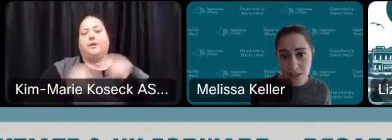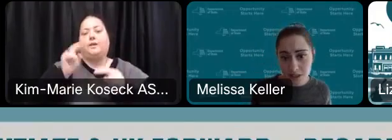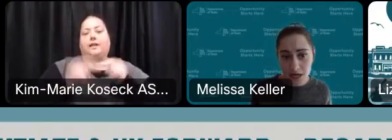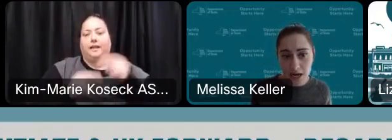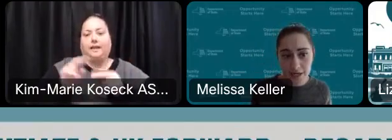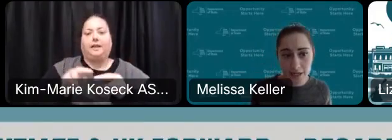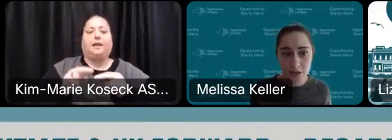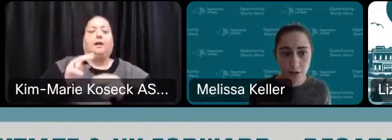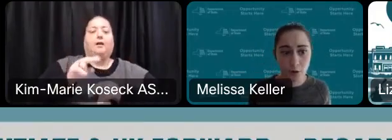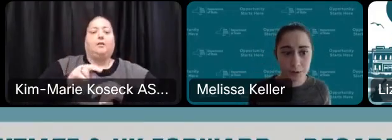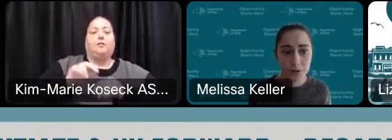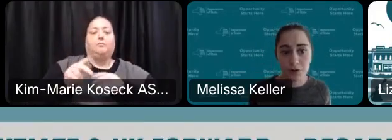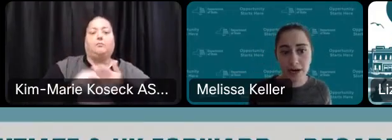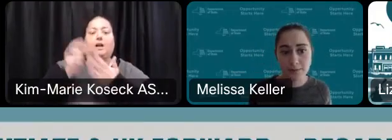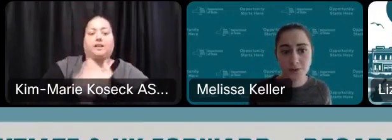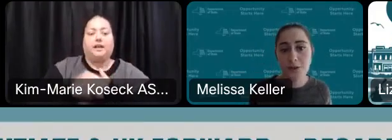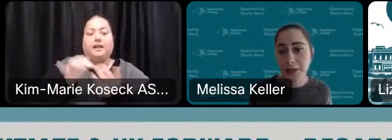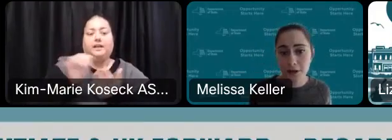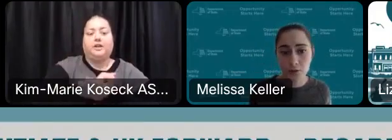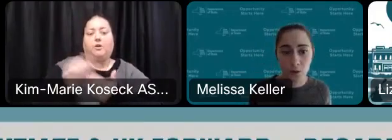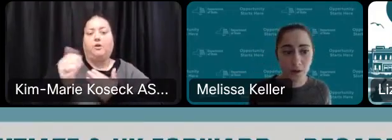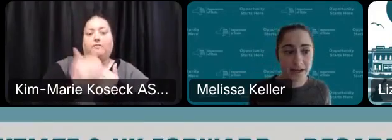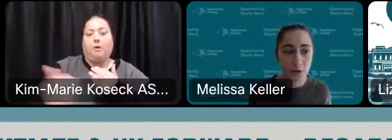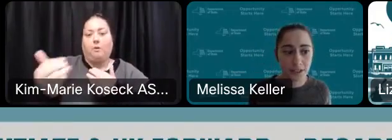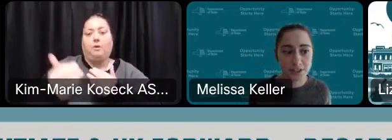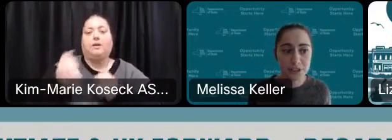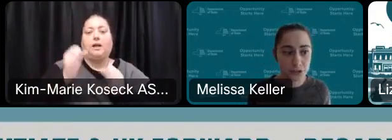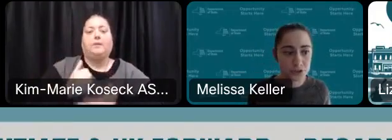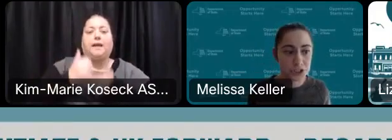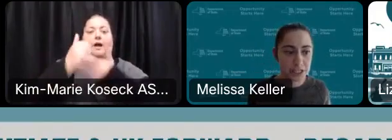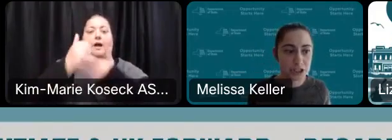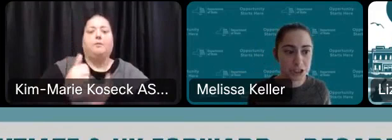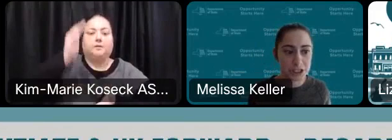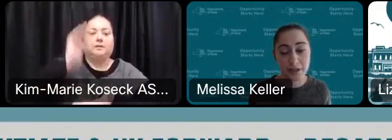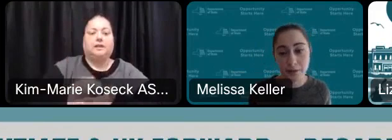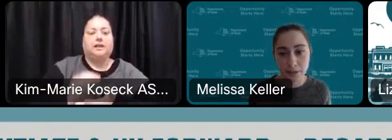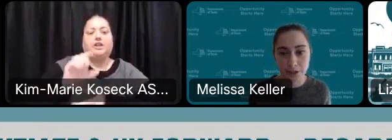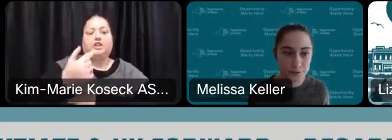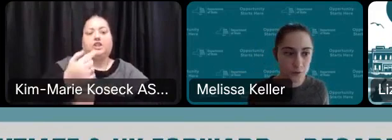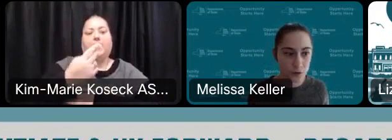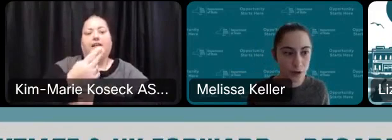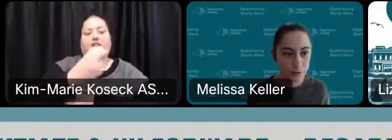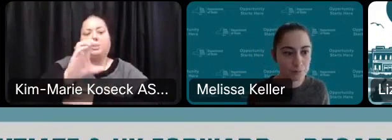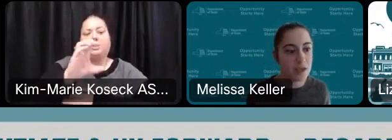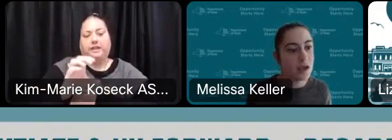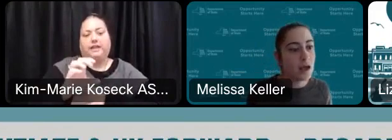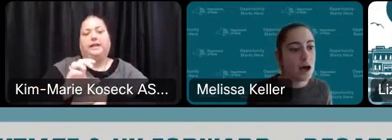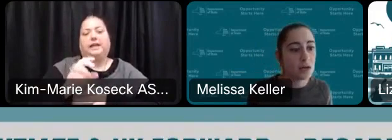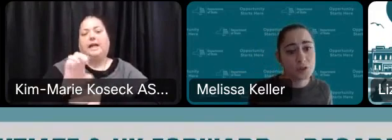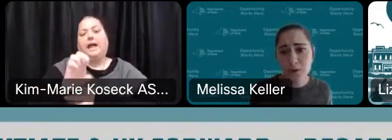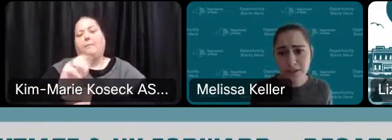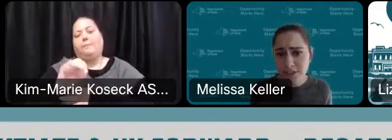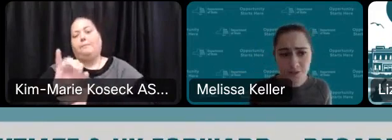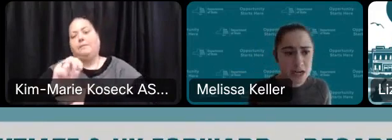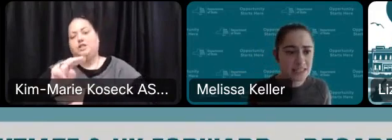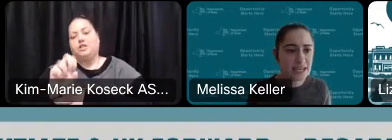through the DRI and New York Forward programs could play a role in helping to reduce GHG emissions overall. So